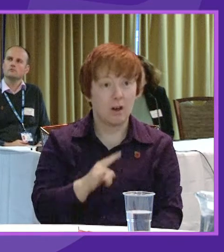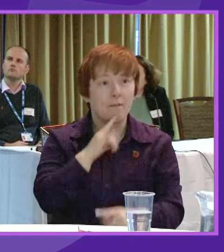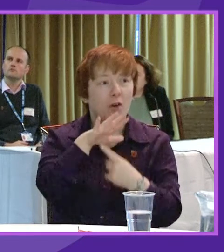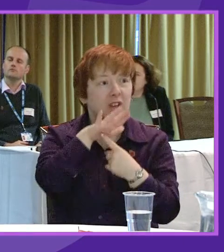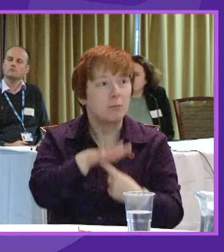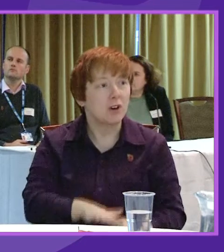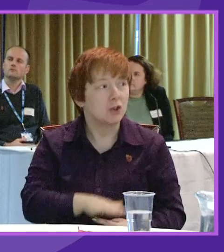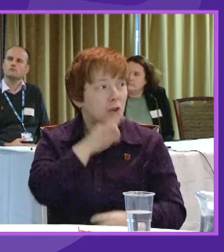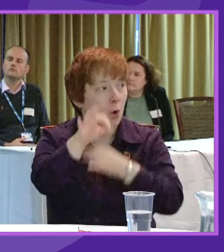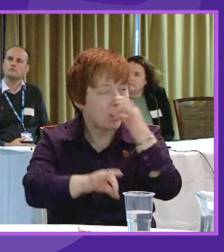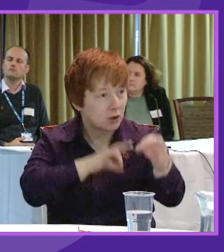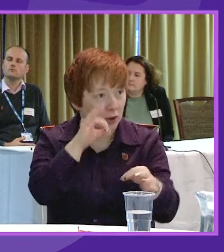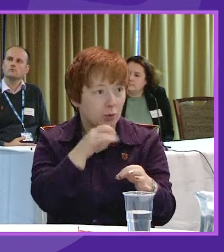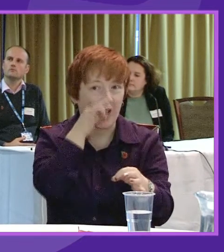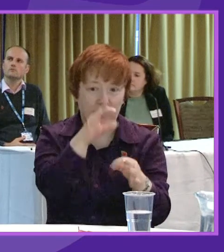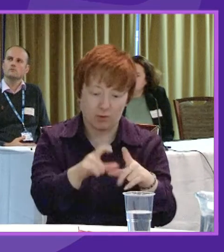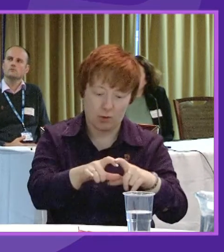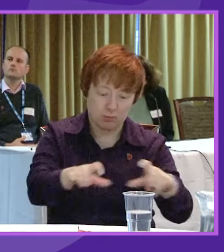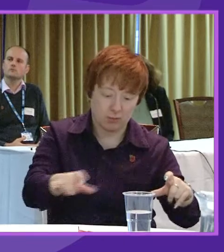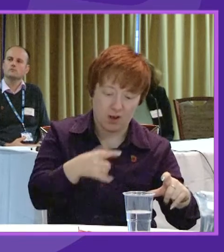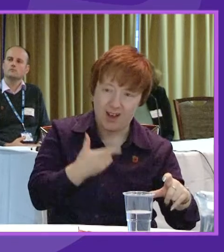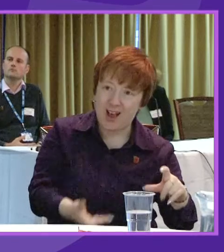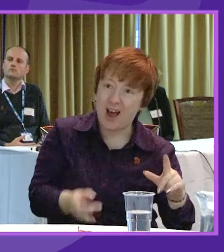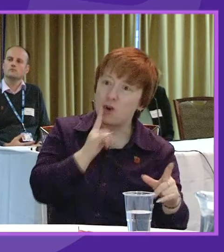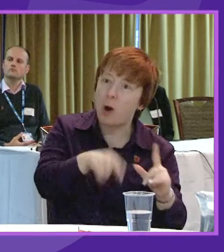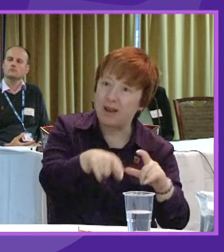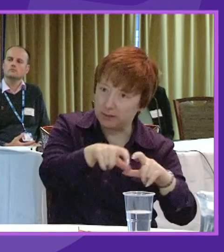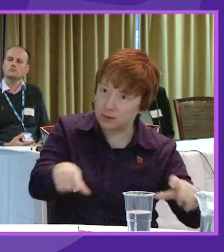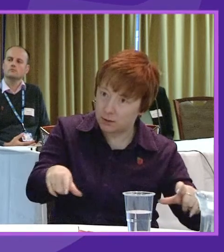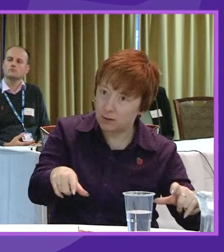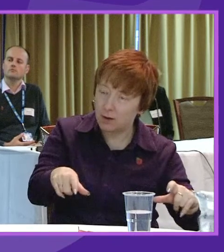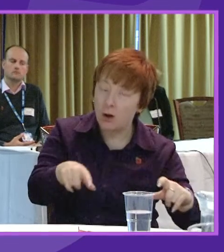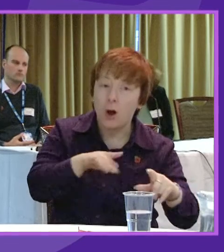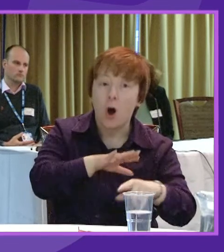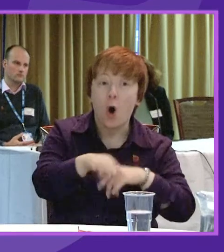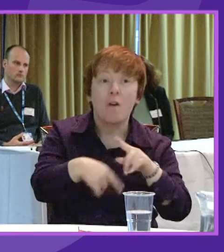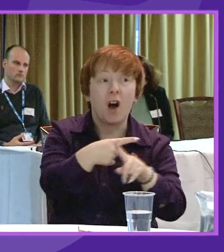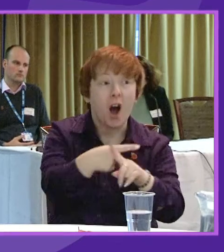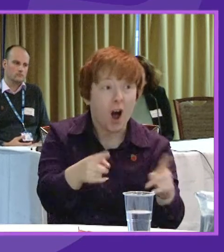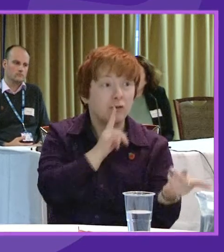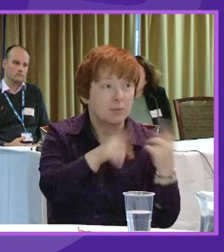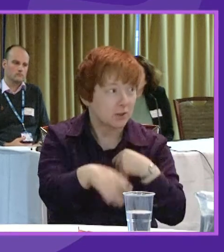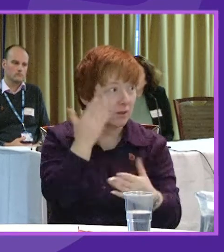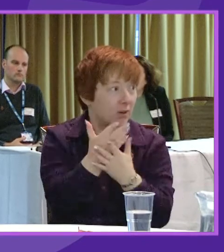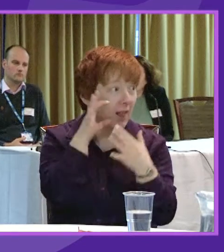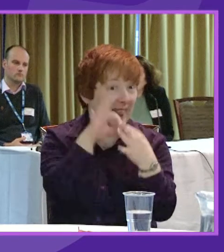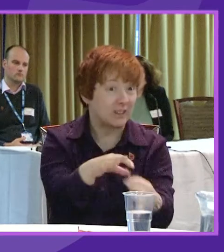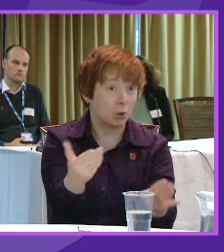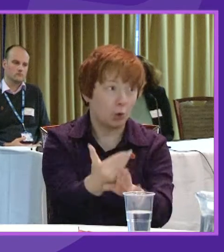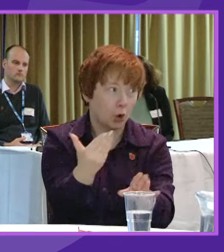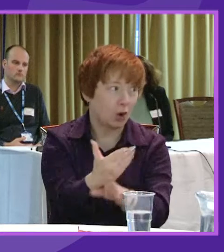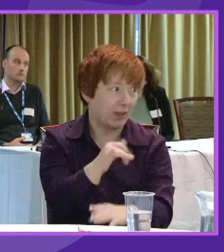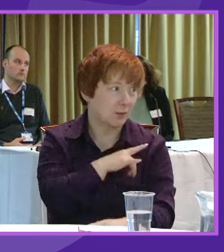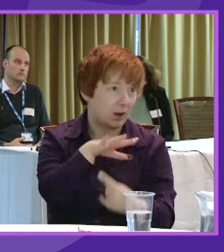and in terms of the depression questions, we did include a comment section with that, and nearly half of those responses were in relation to work. So I just